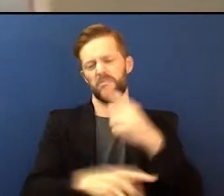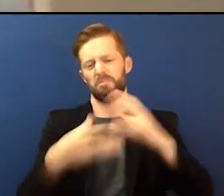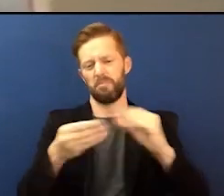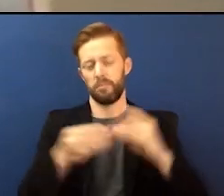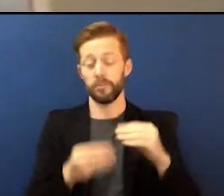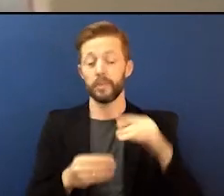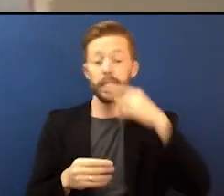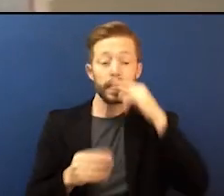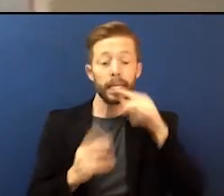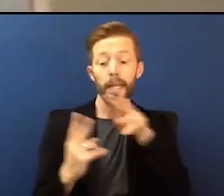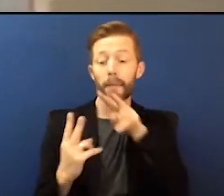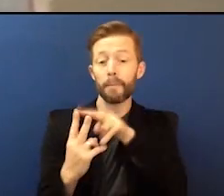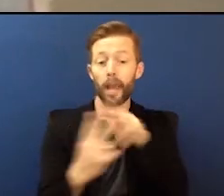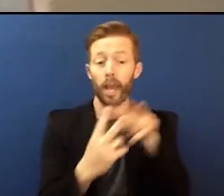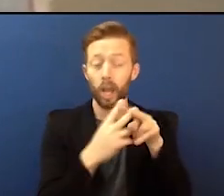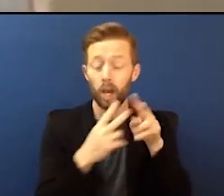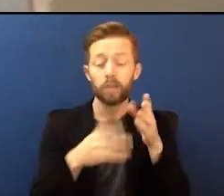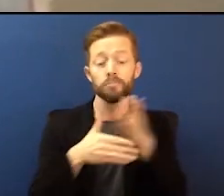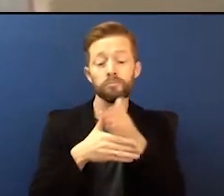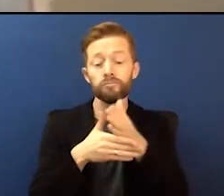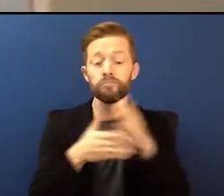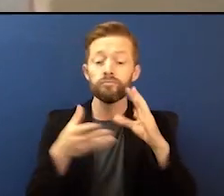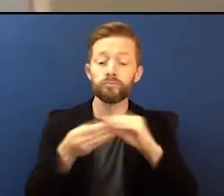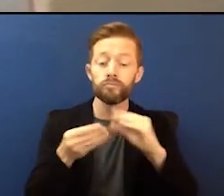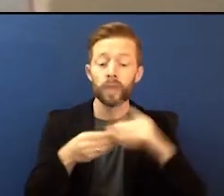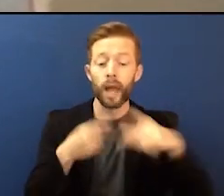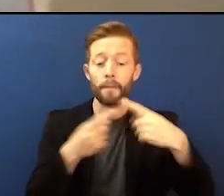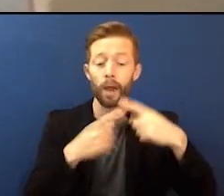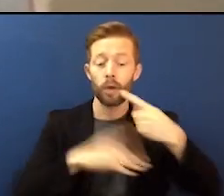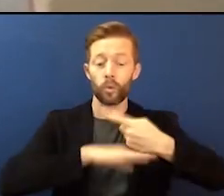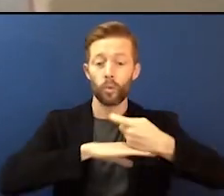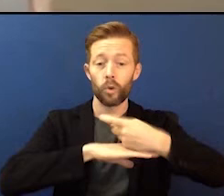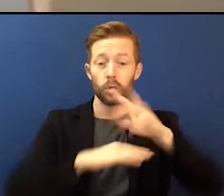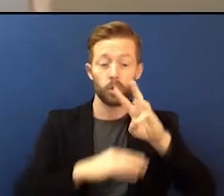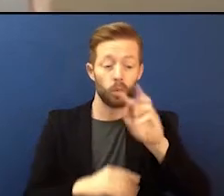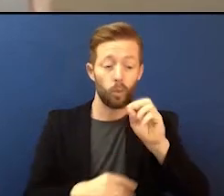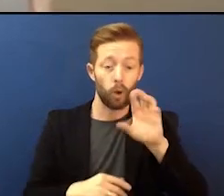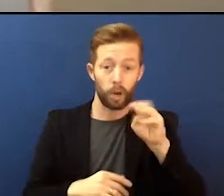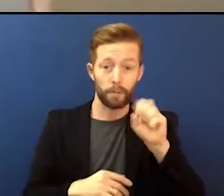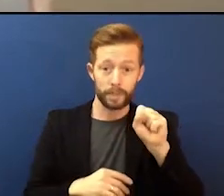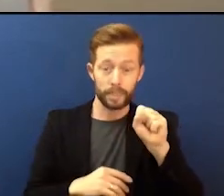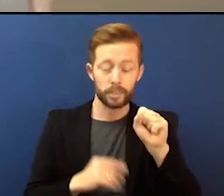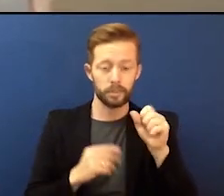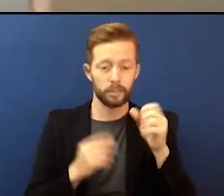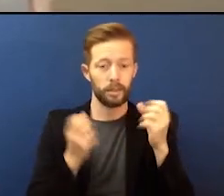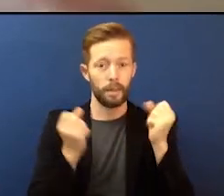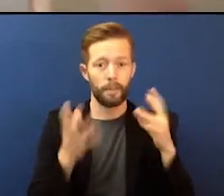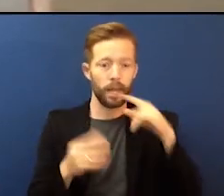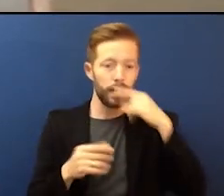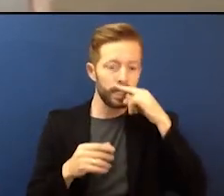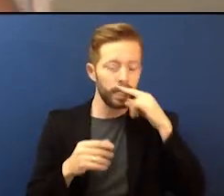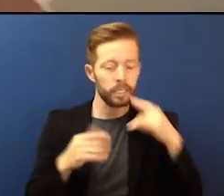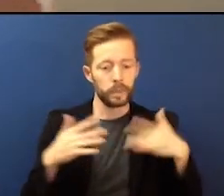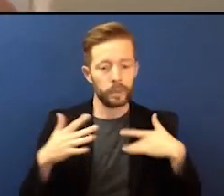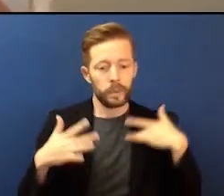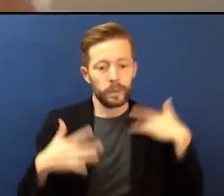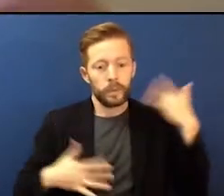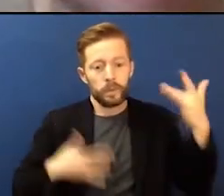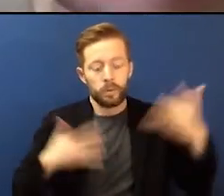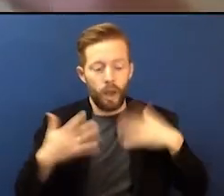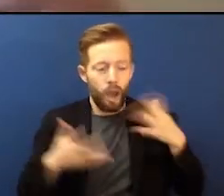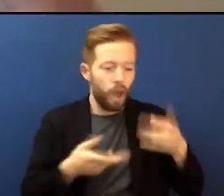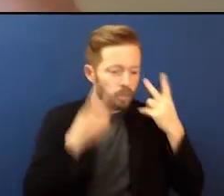Kids had been pair sharing about worms that they had looked at the day before. And of course, very excited